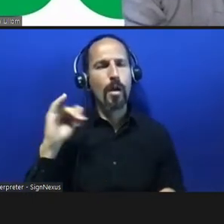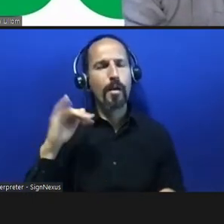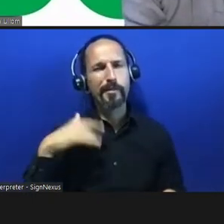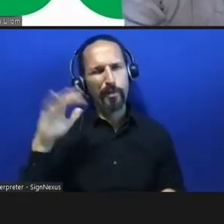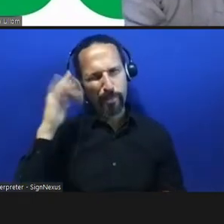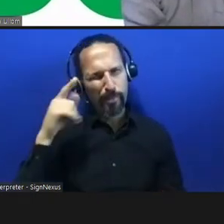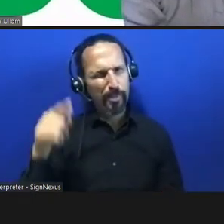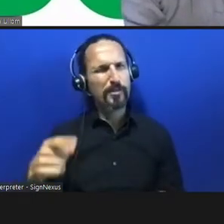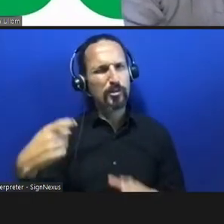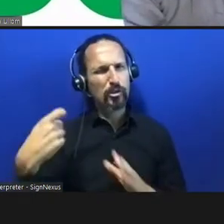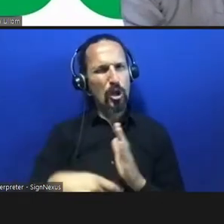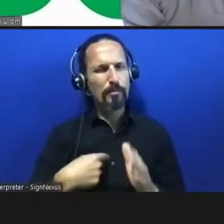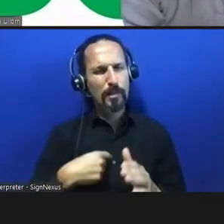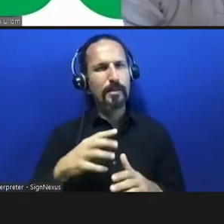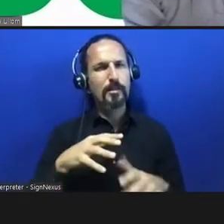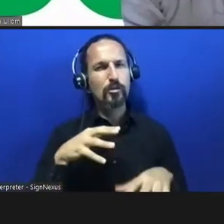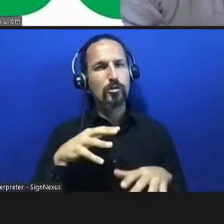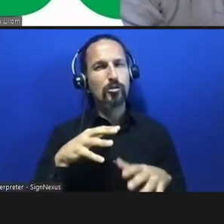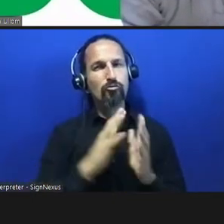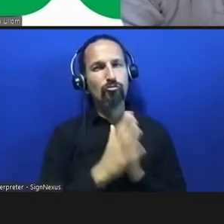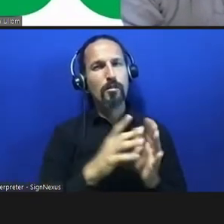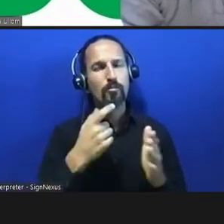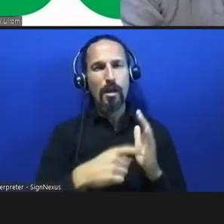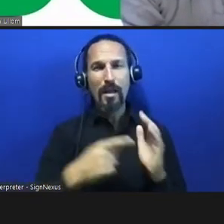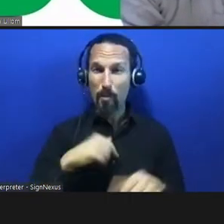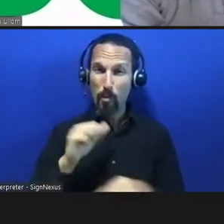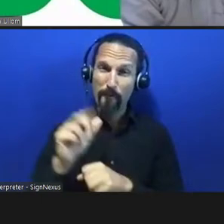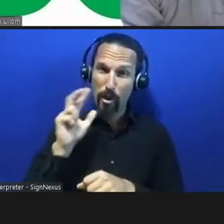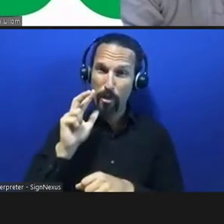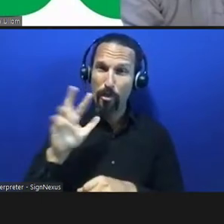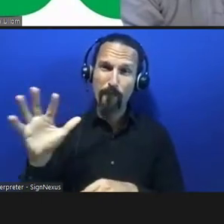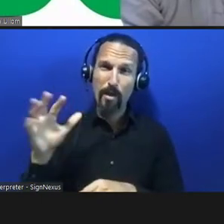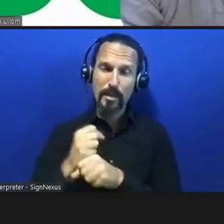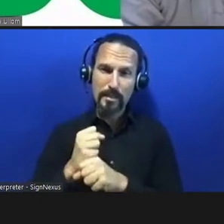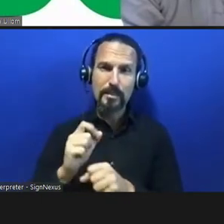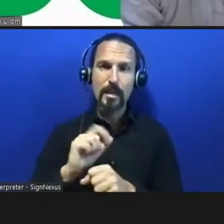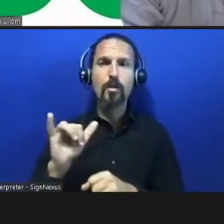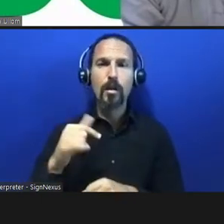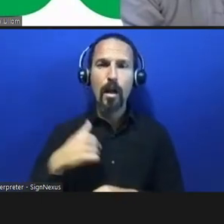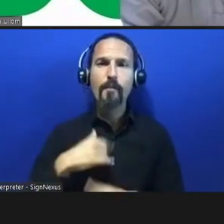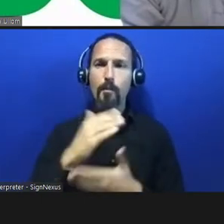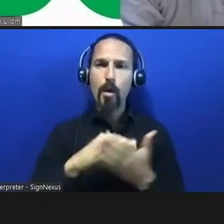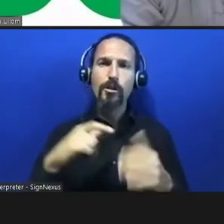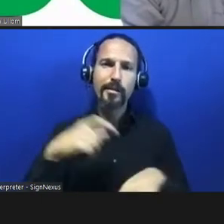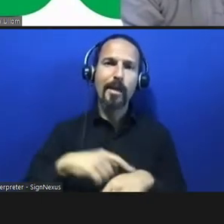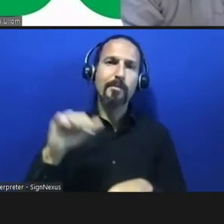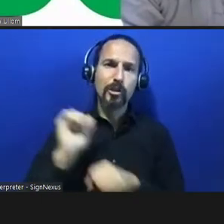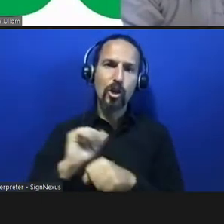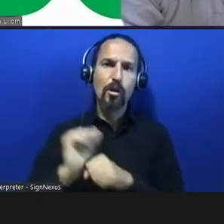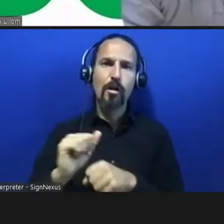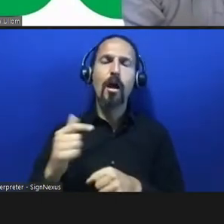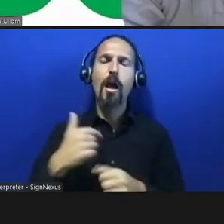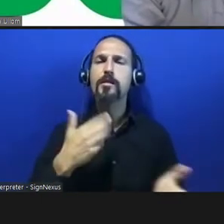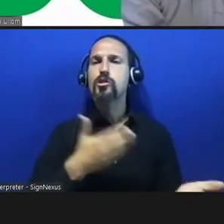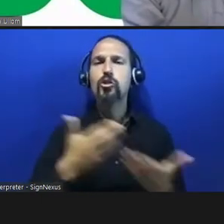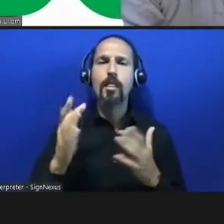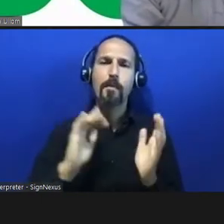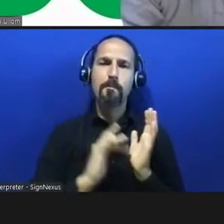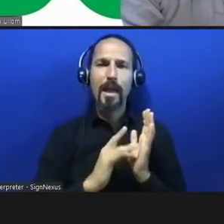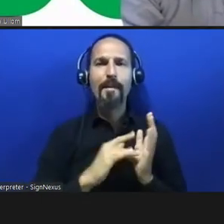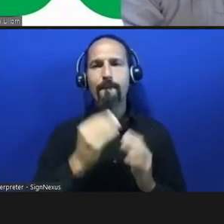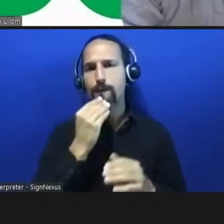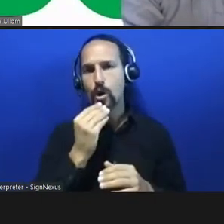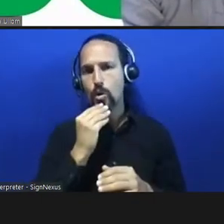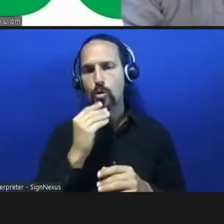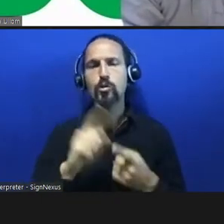this congested price I've been working in the city for 35 years and on the same time I also have a part-time job where I deliver medicine food